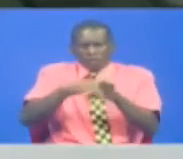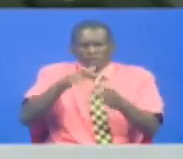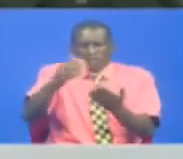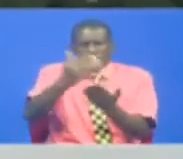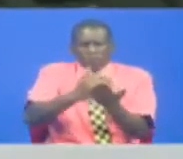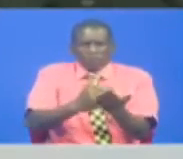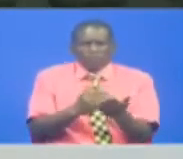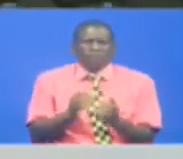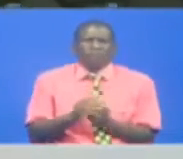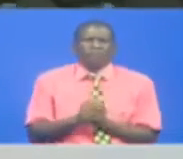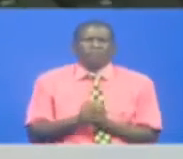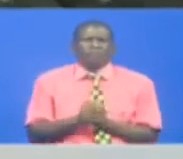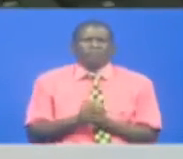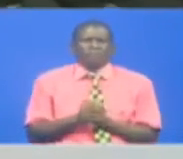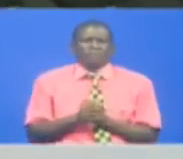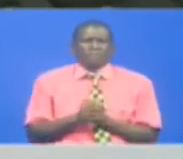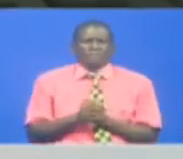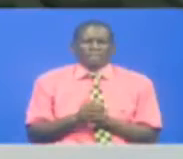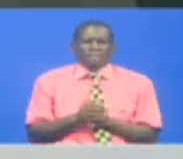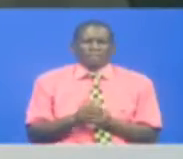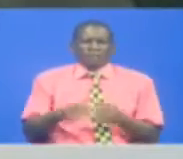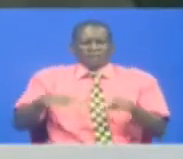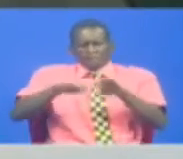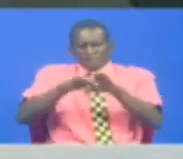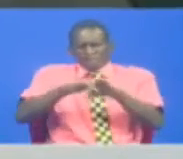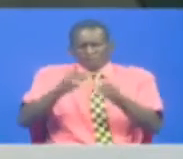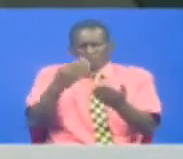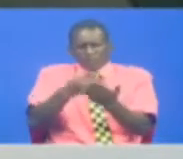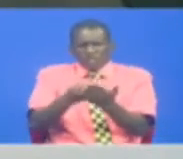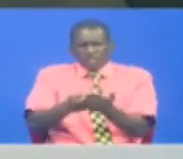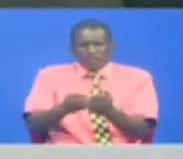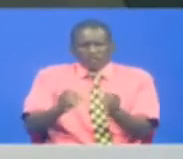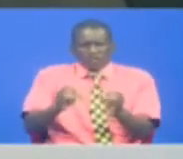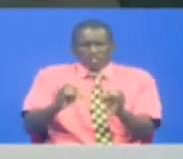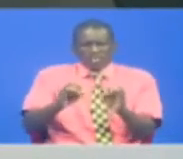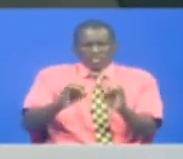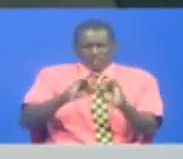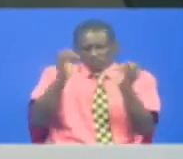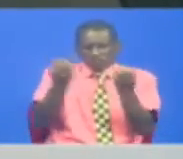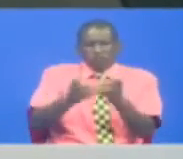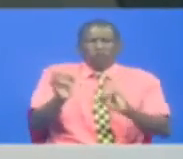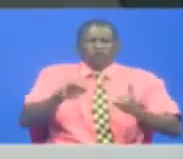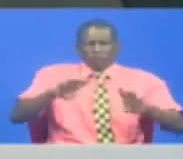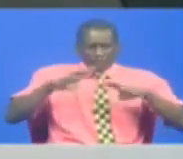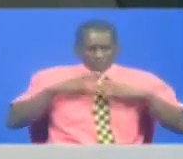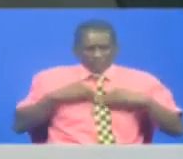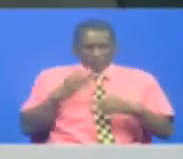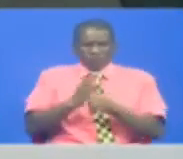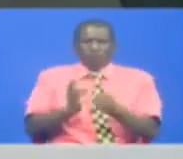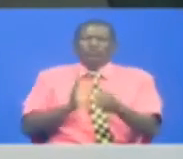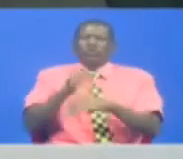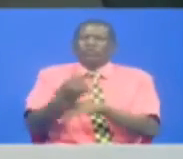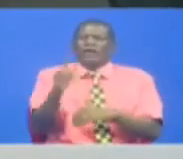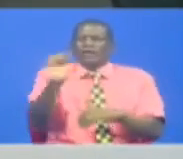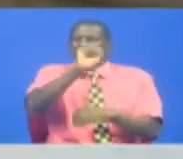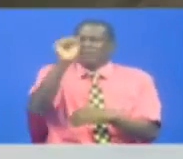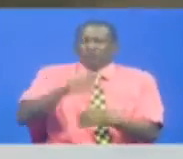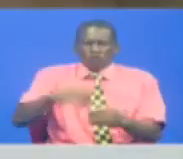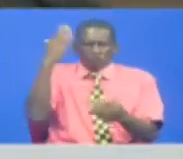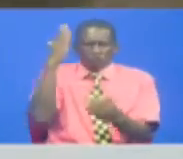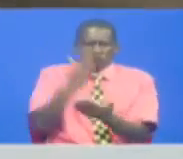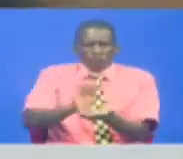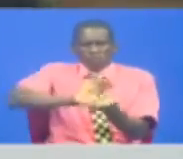program. The participating financial intermediaries will not be permitted to use more than 1% of guaranteed funds